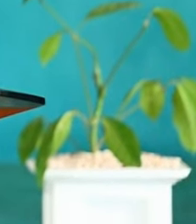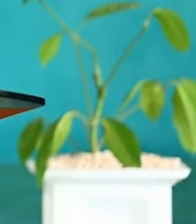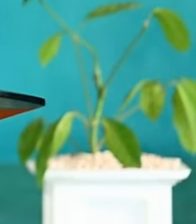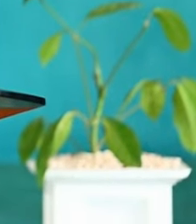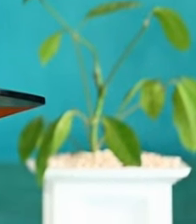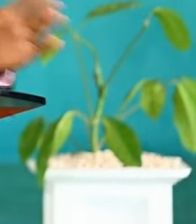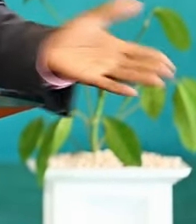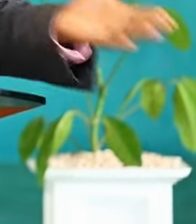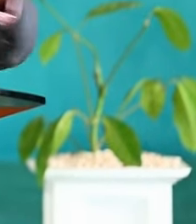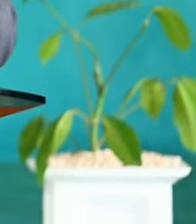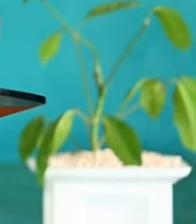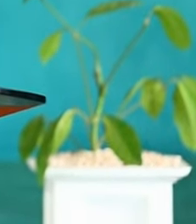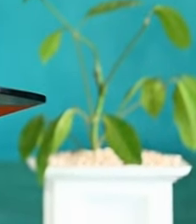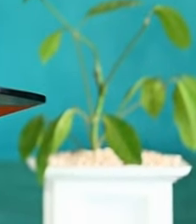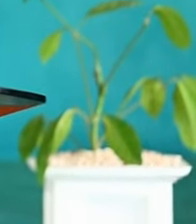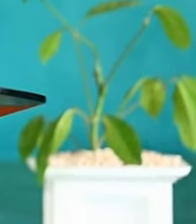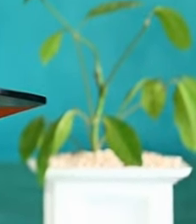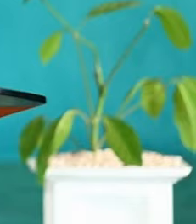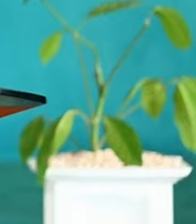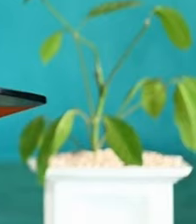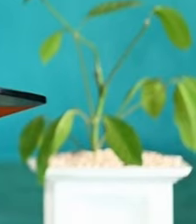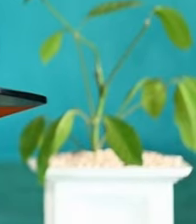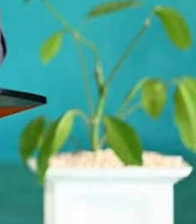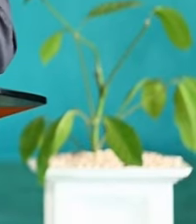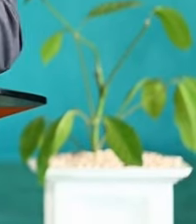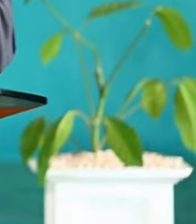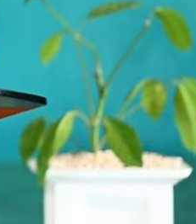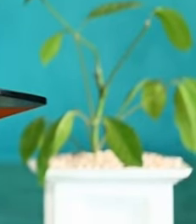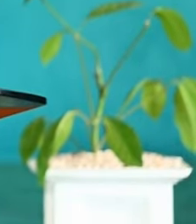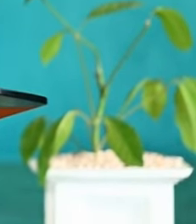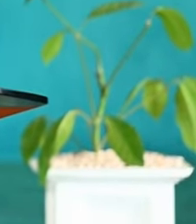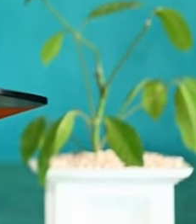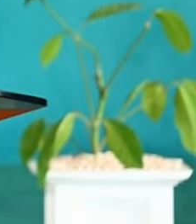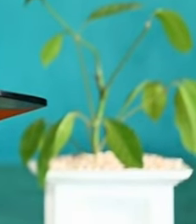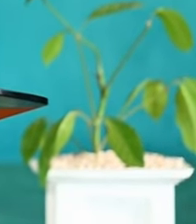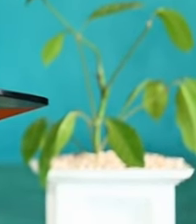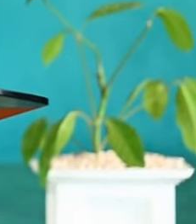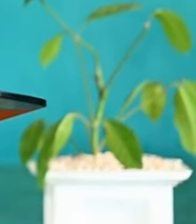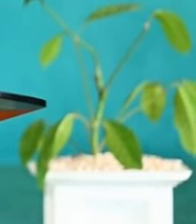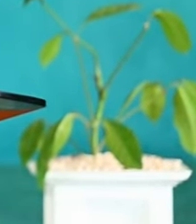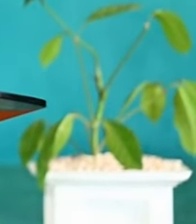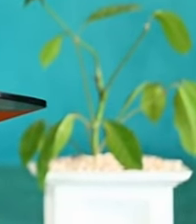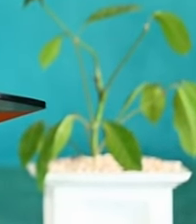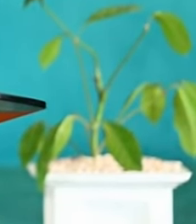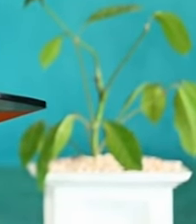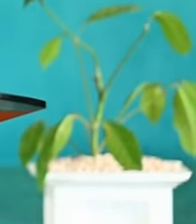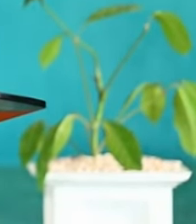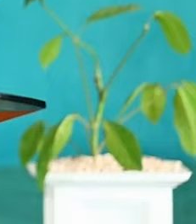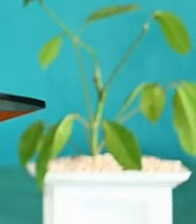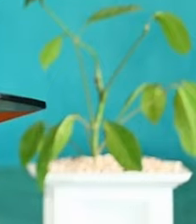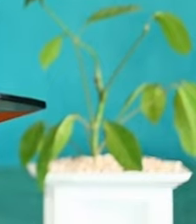chapter 1 all the way to the close. He has a way of both